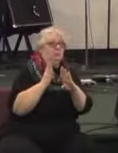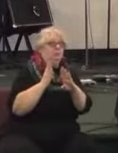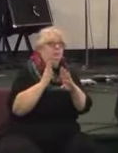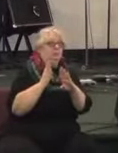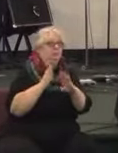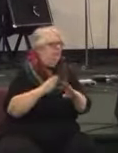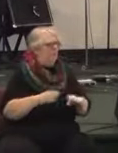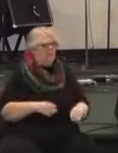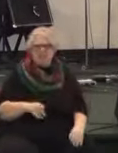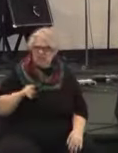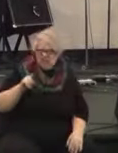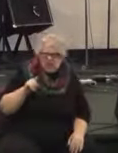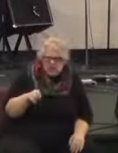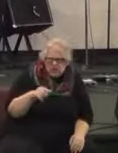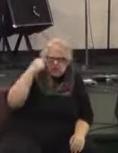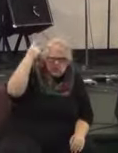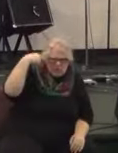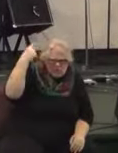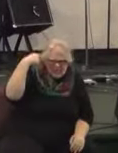"You're out of your mind," they told her.